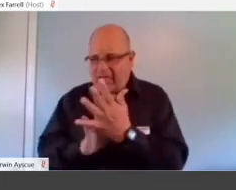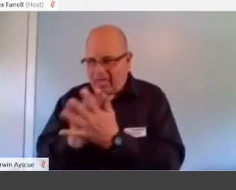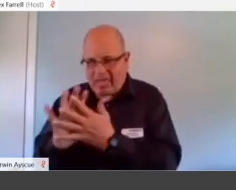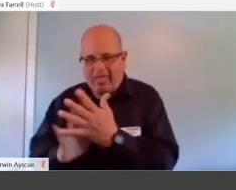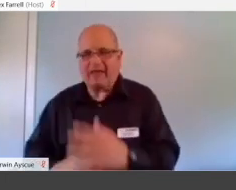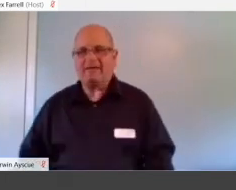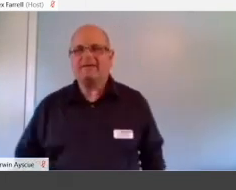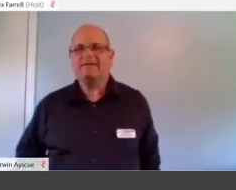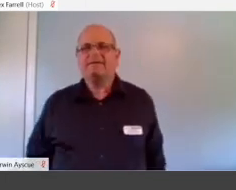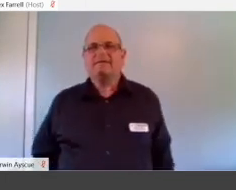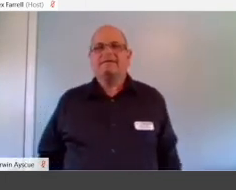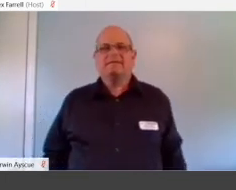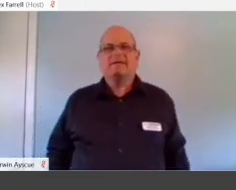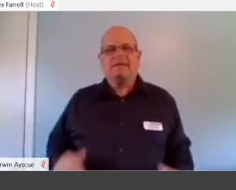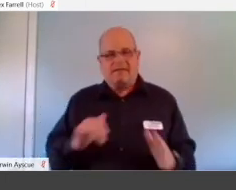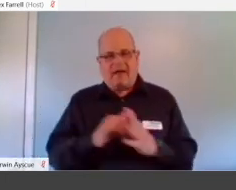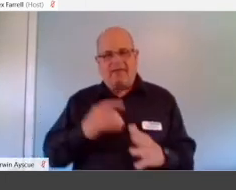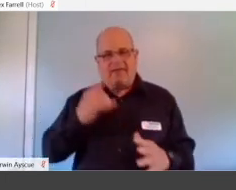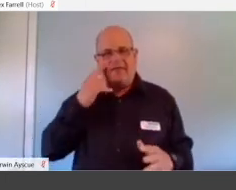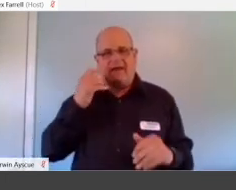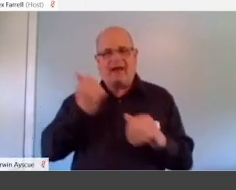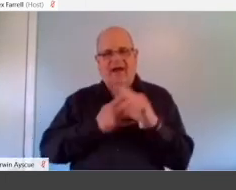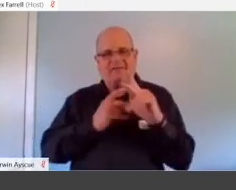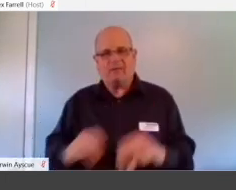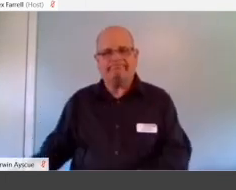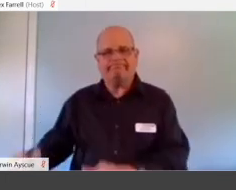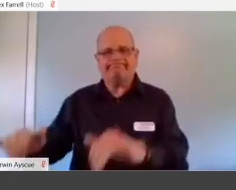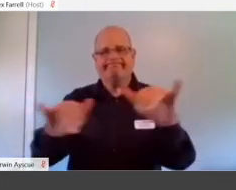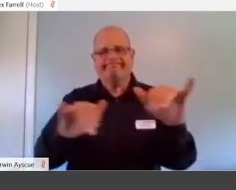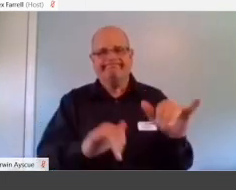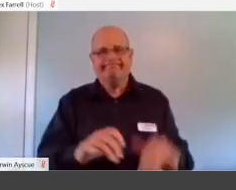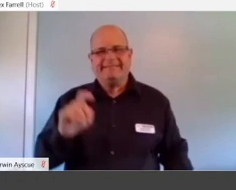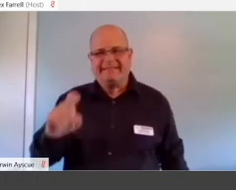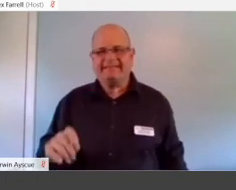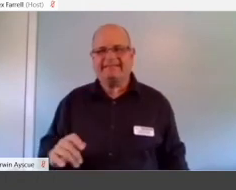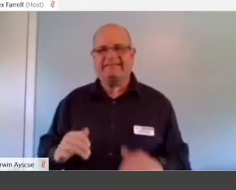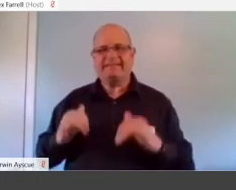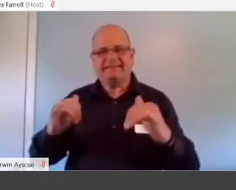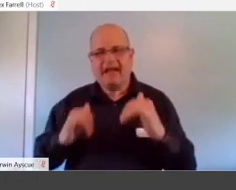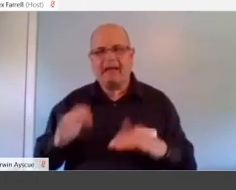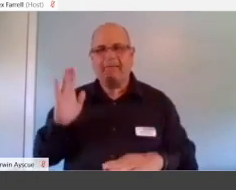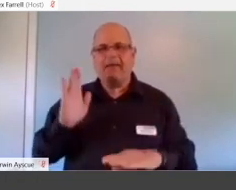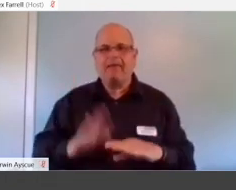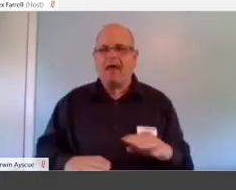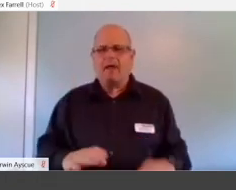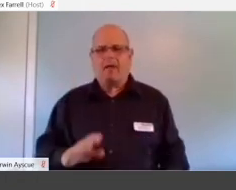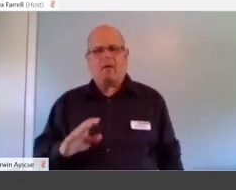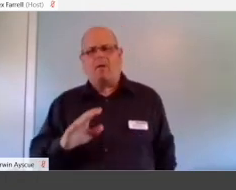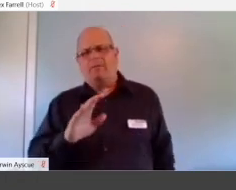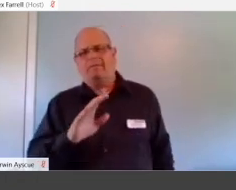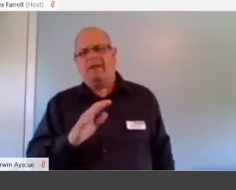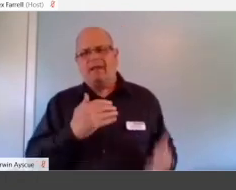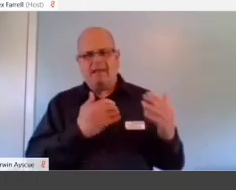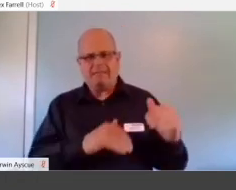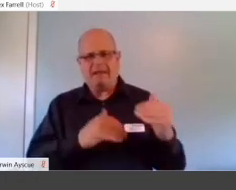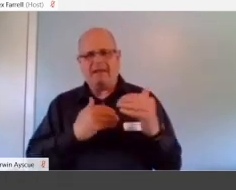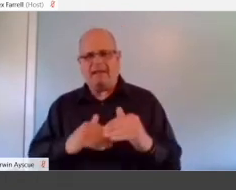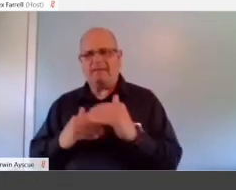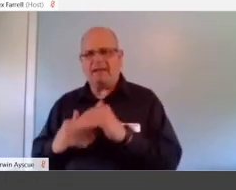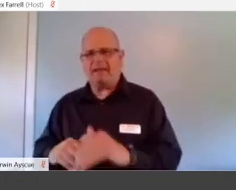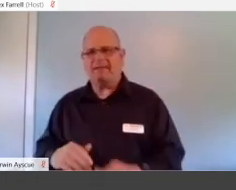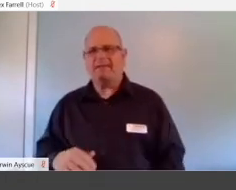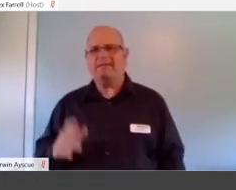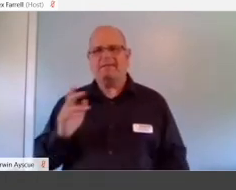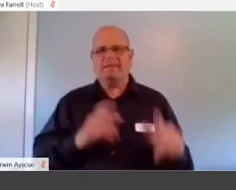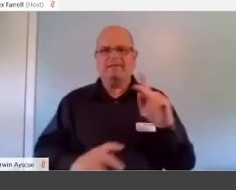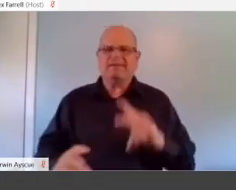just universally thinking about people's needs versus putting people into boxes and things. So I